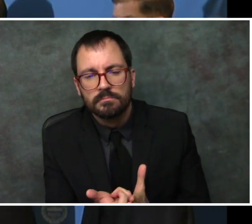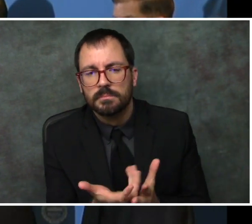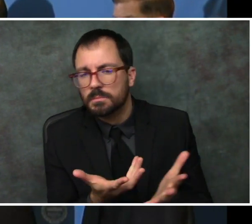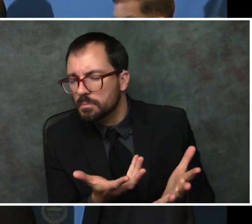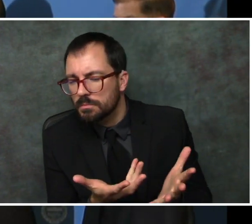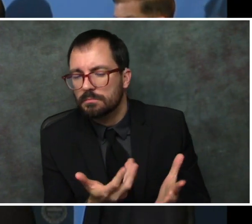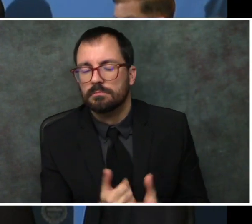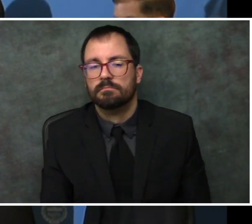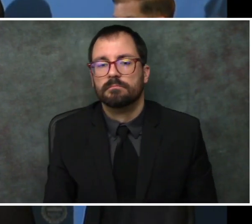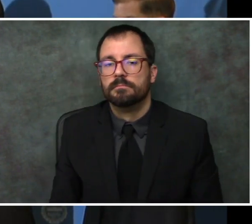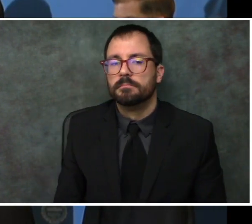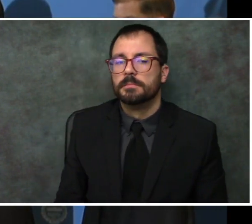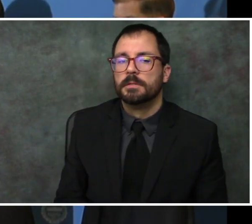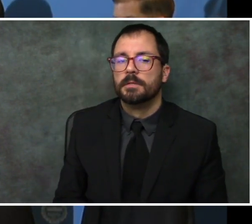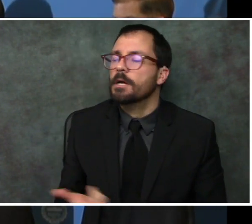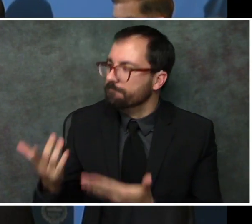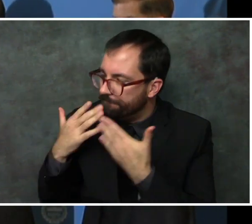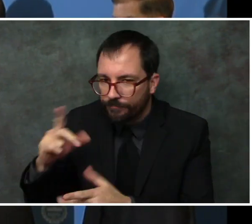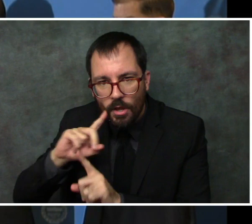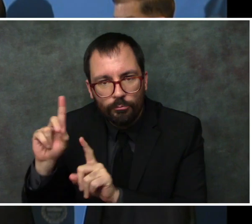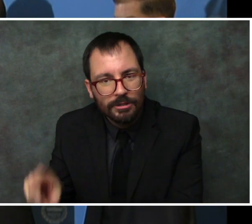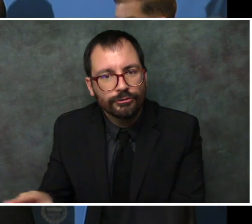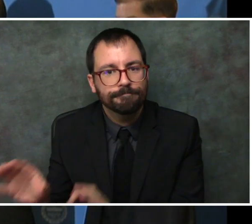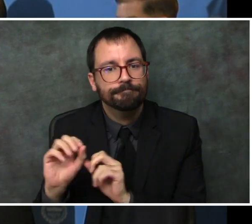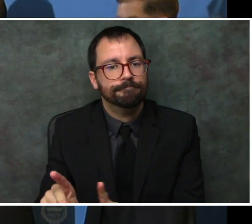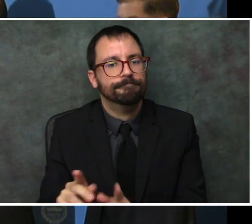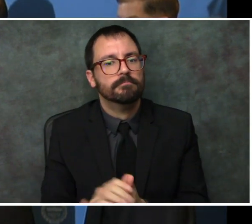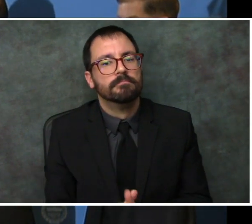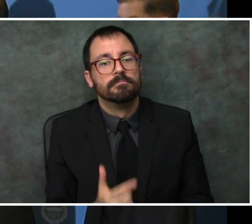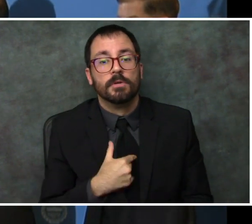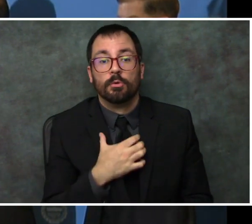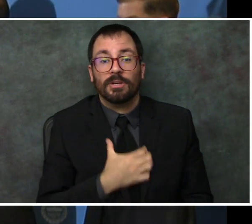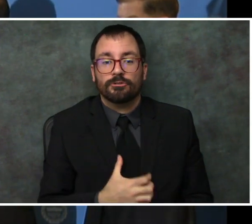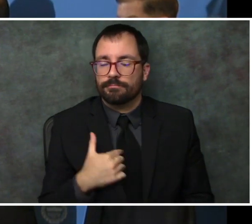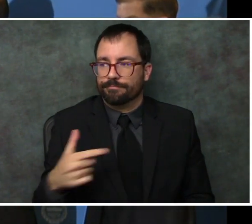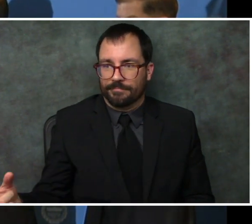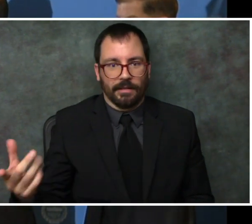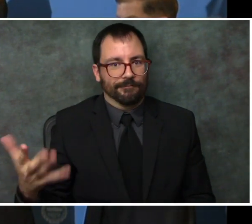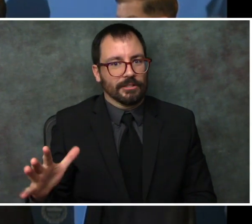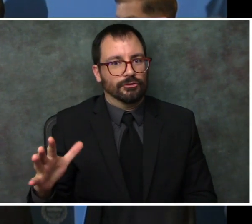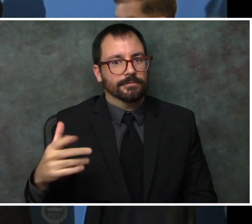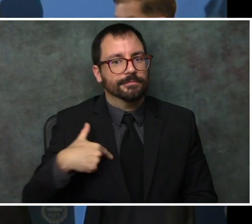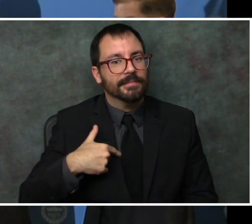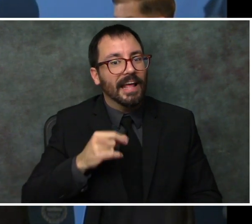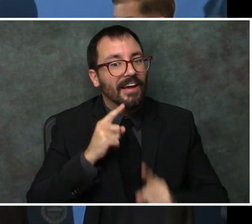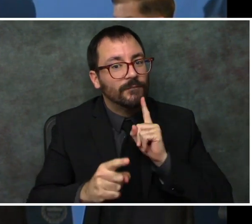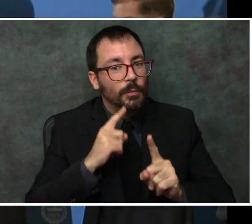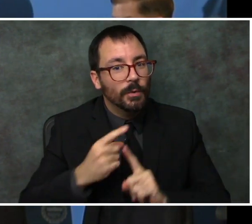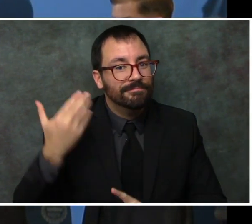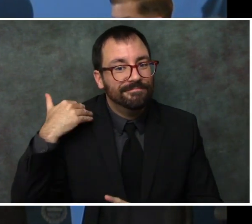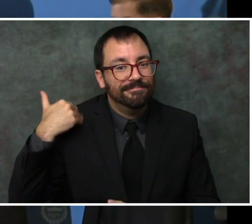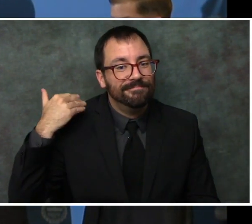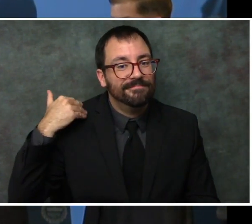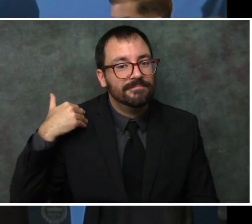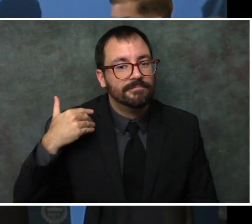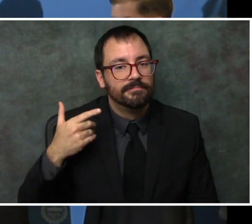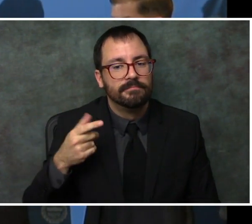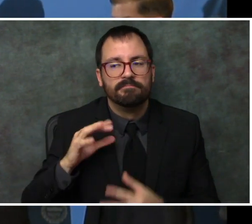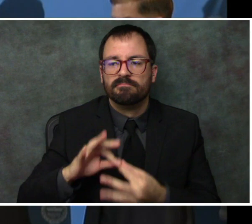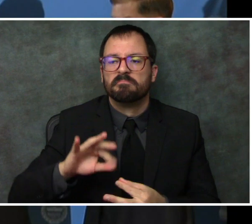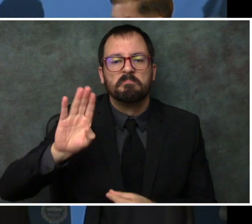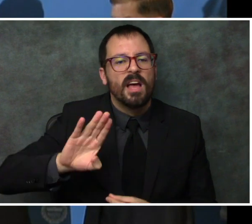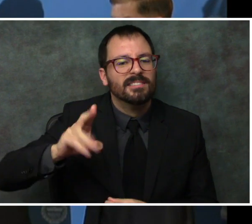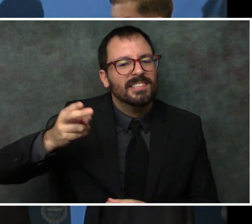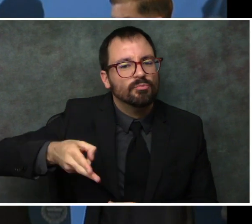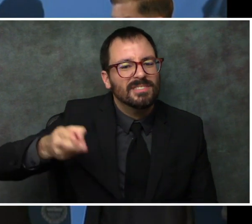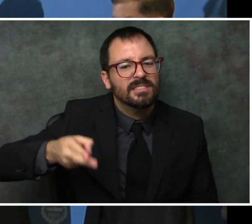history in Boston about systemic racism as pertains to when I first came on, to the Charles